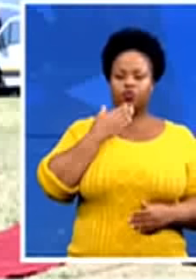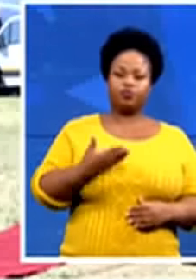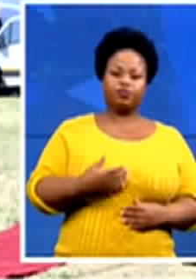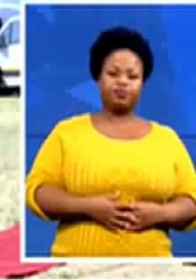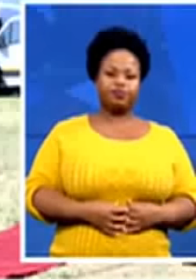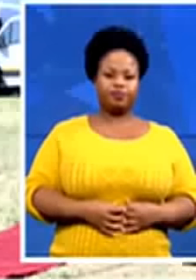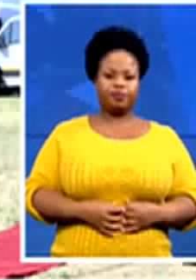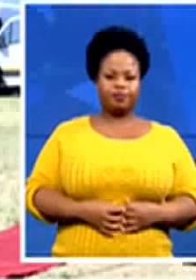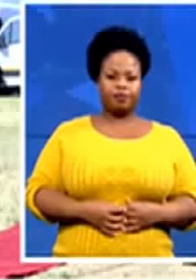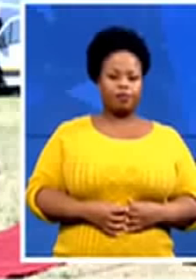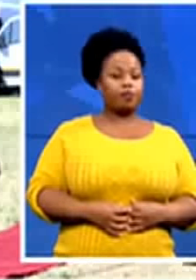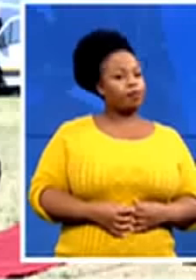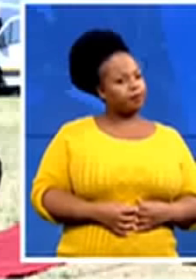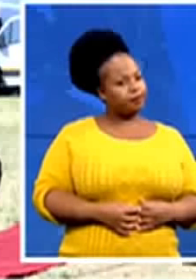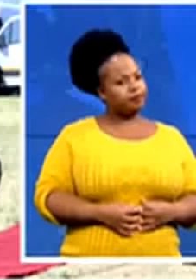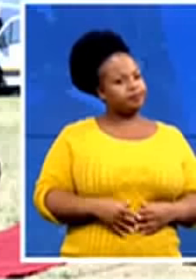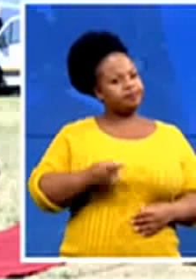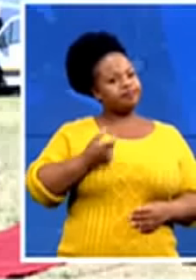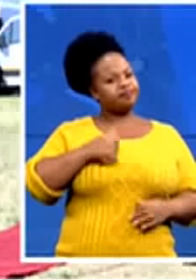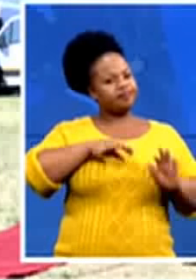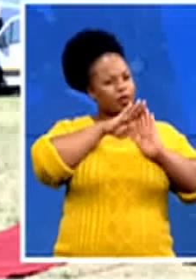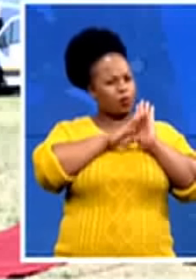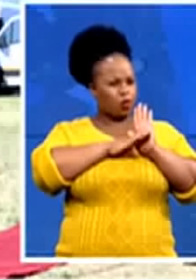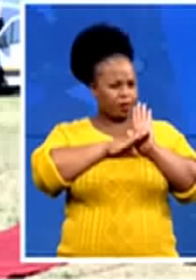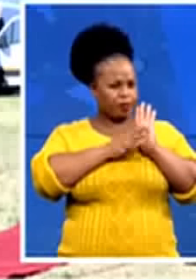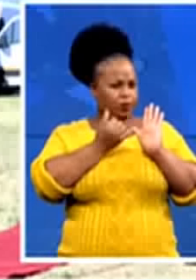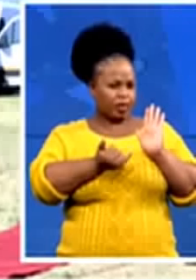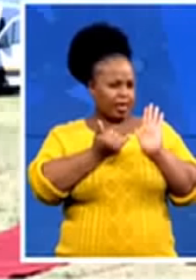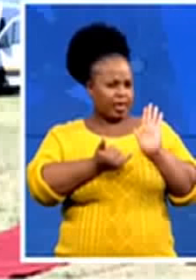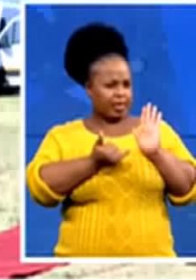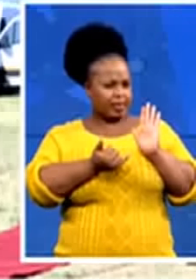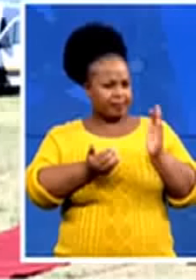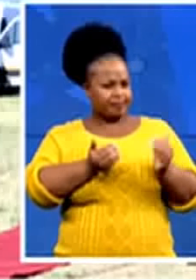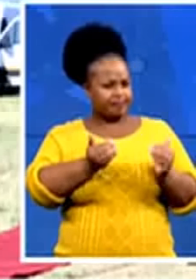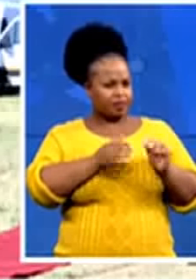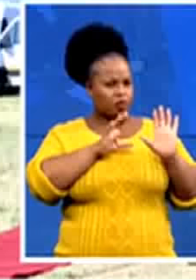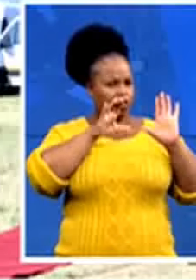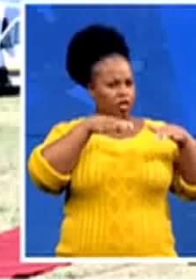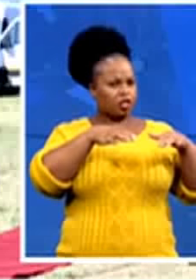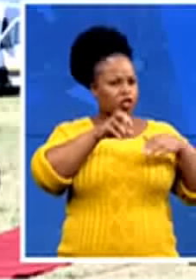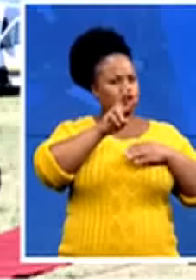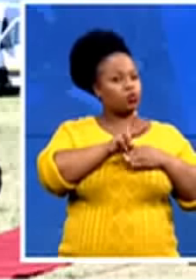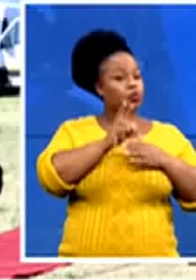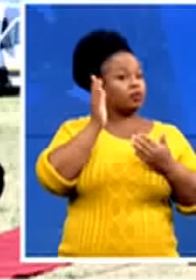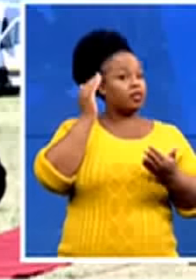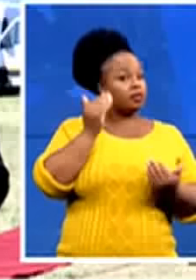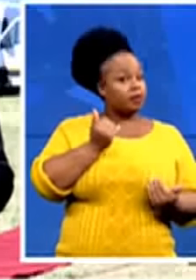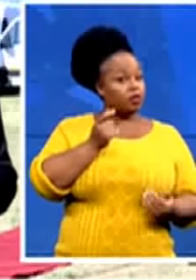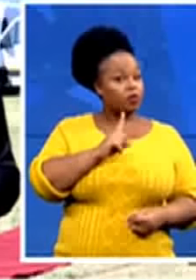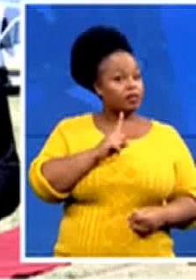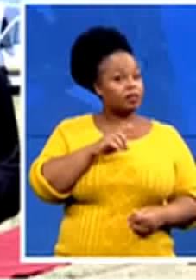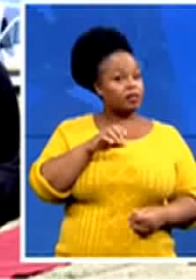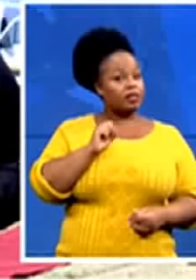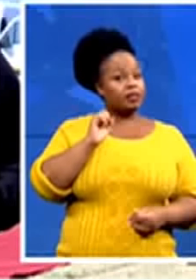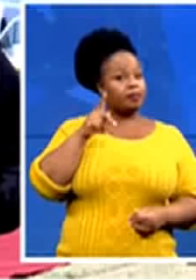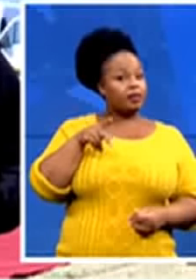about the program today, and in terms of the category 2, we can expect the South African Police honours for